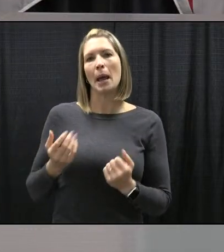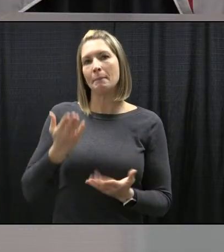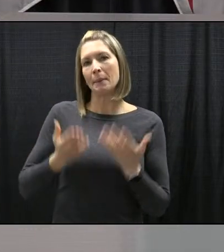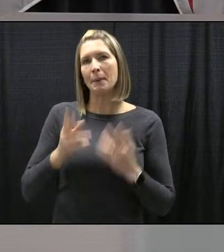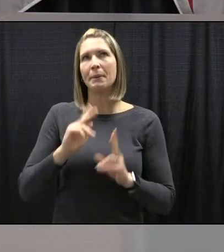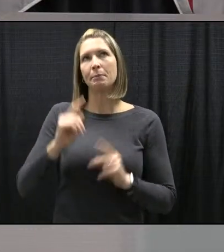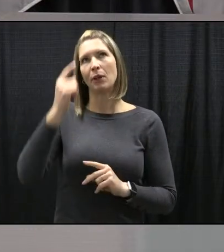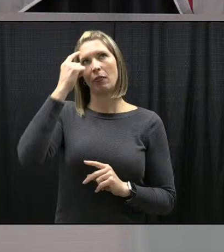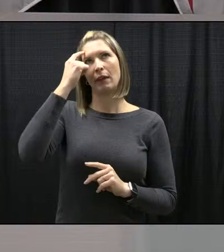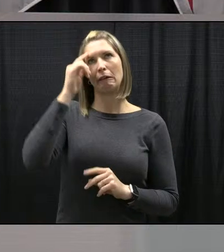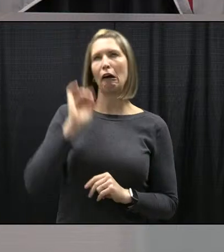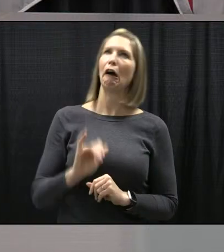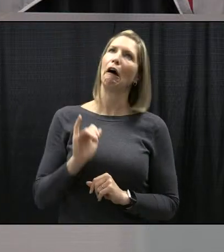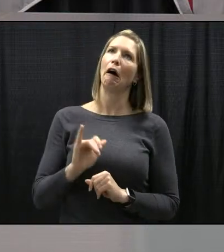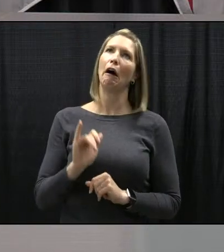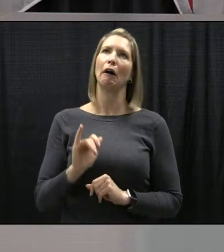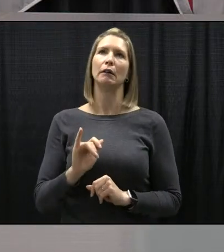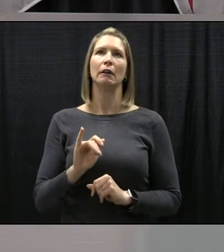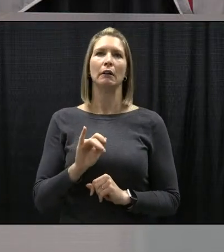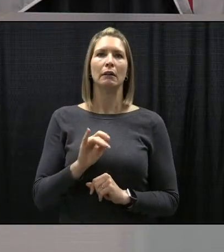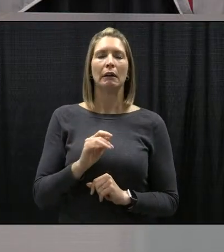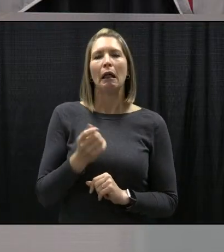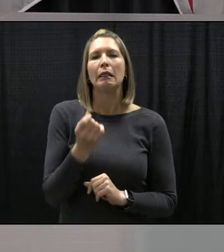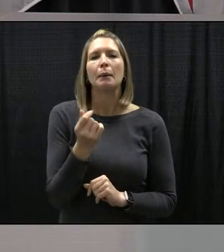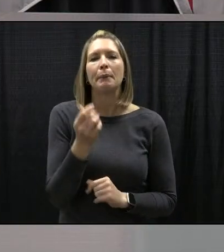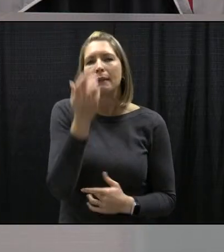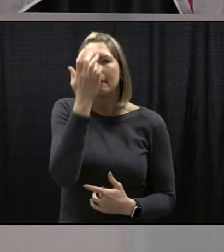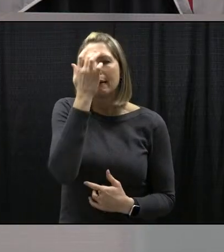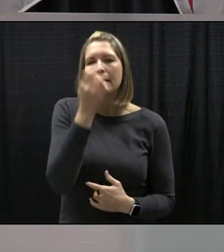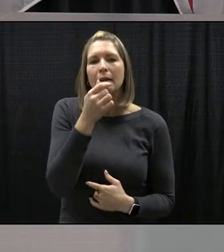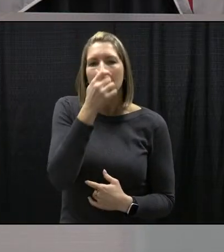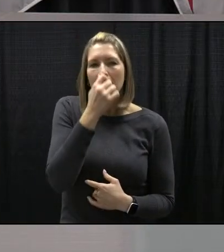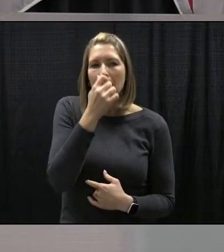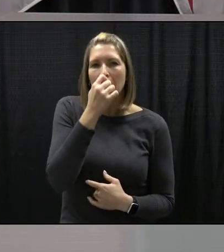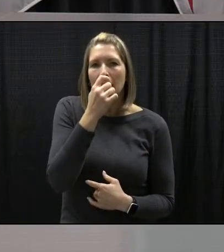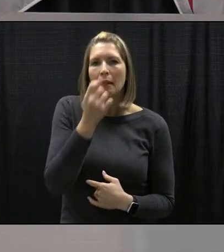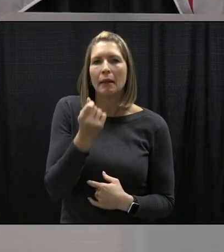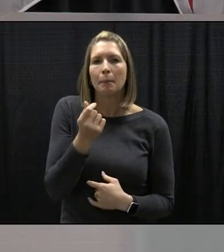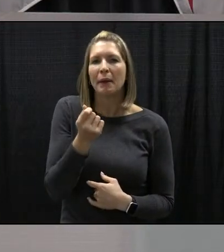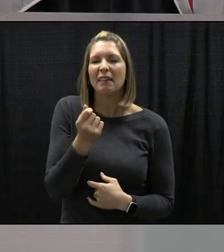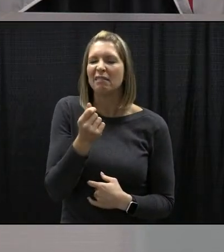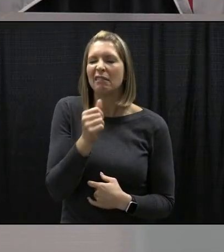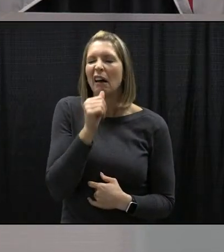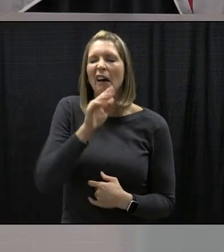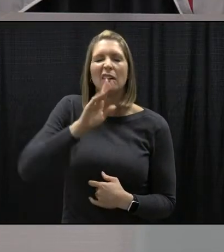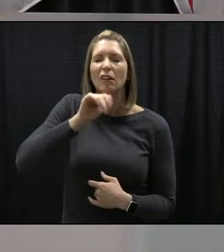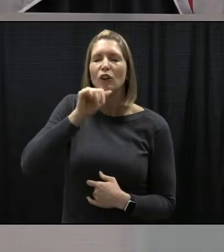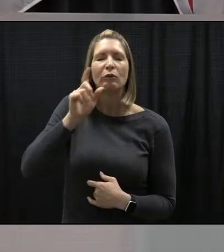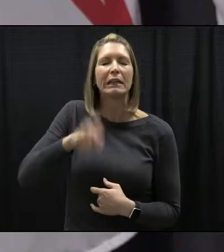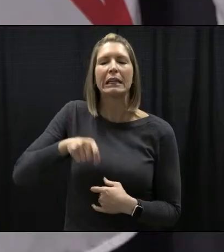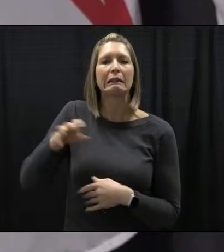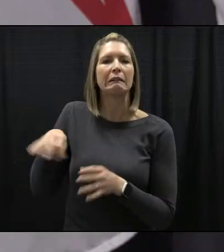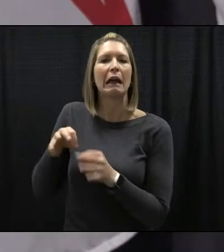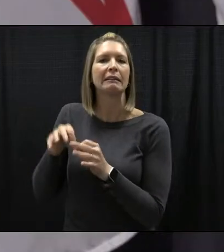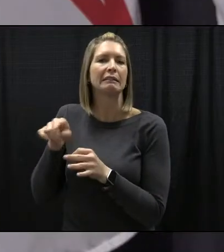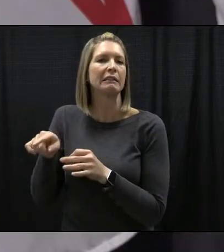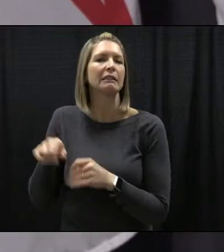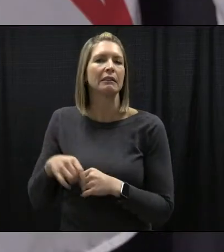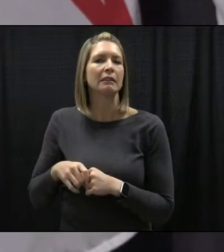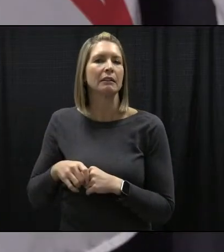going to bother. And that may be why we have low case counts, rather than it's because we have few people with the disease. Right.